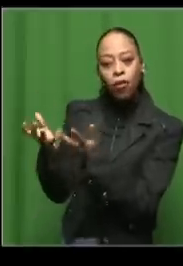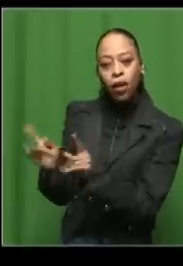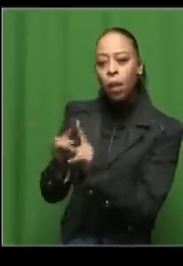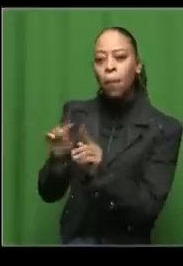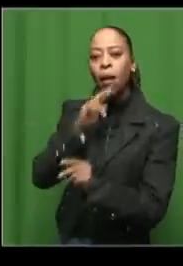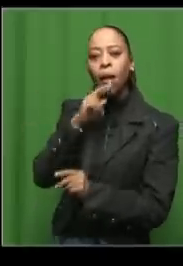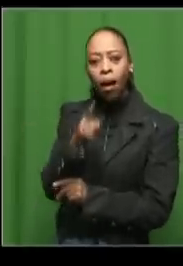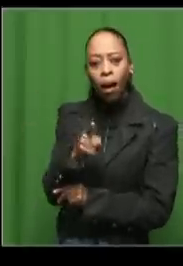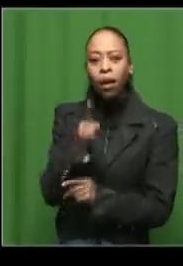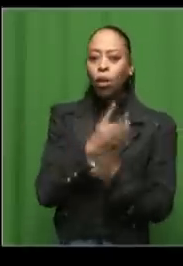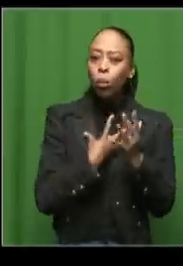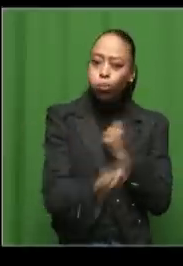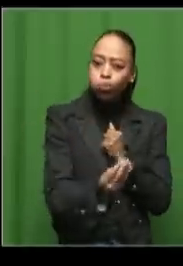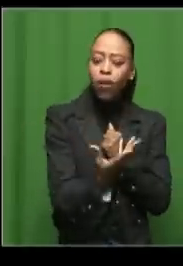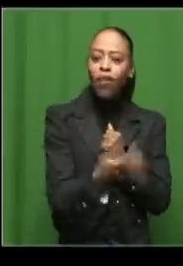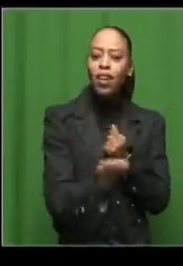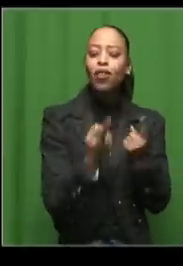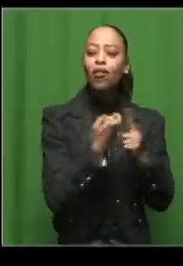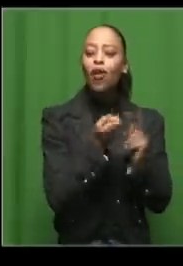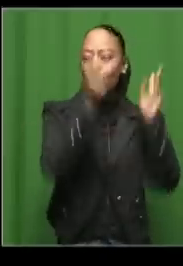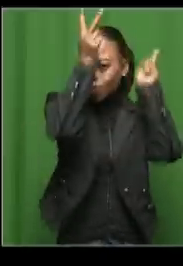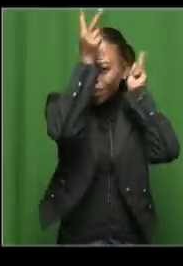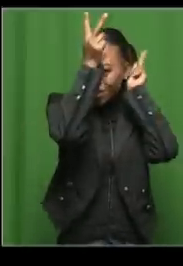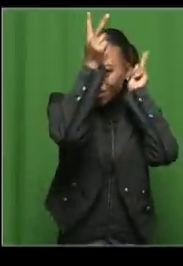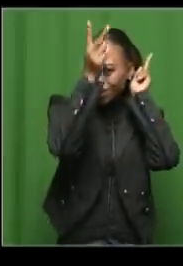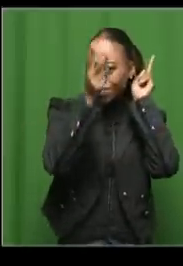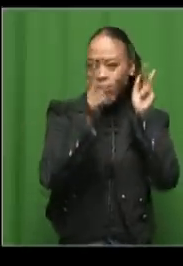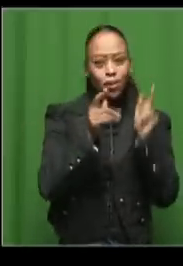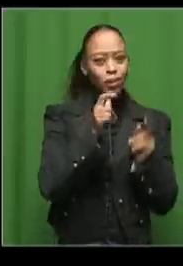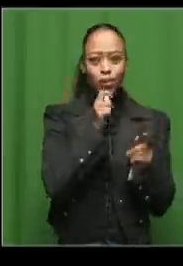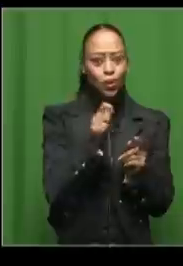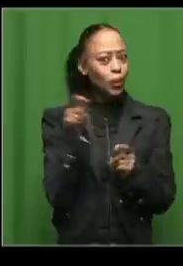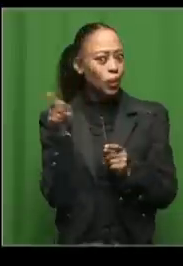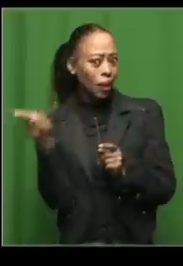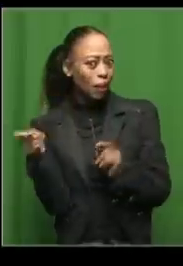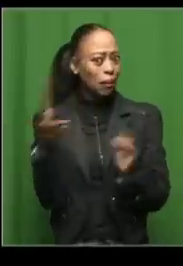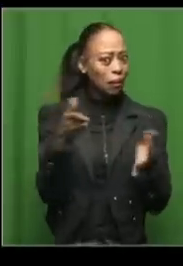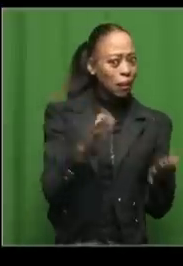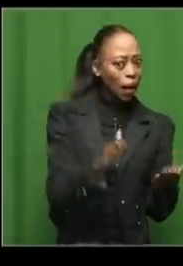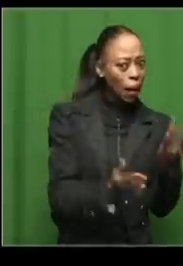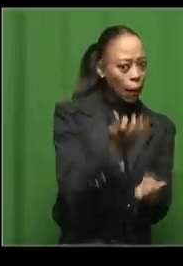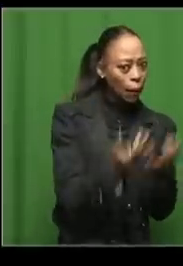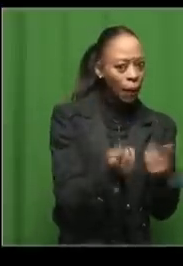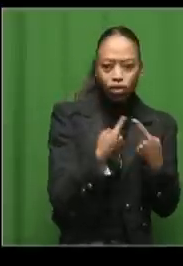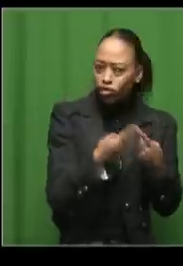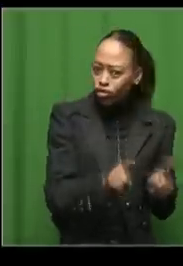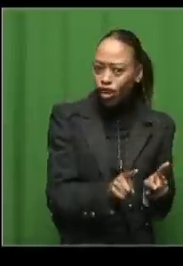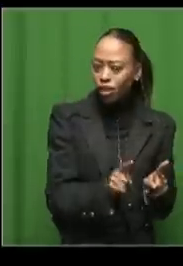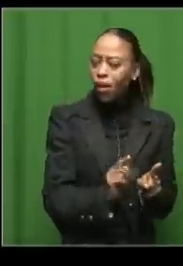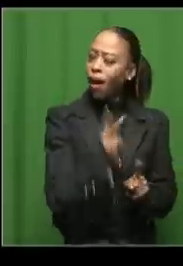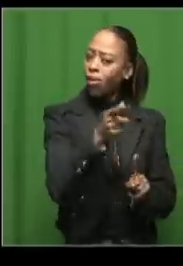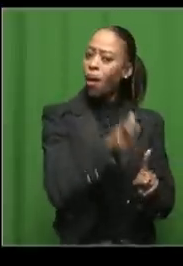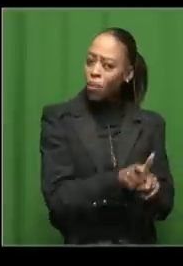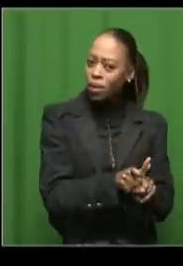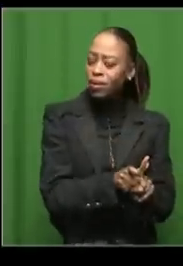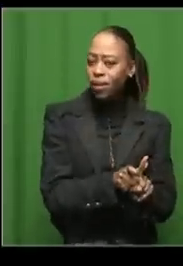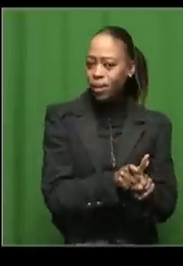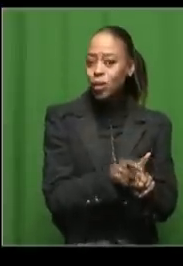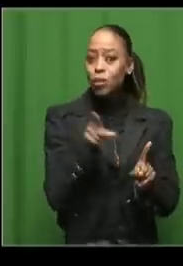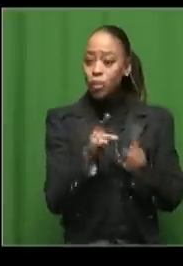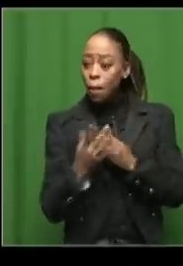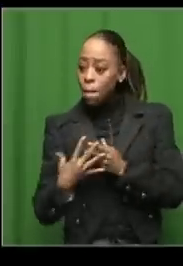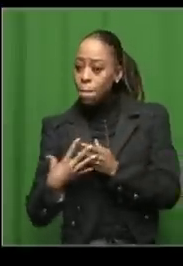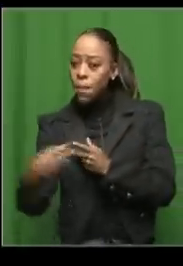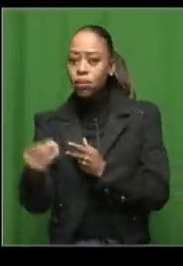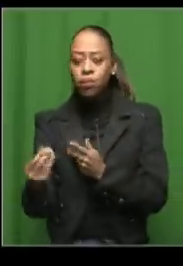this was an escape. Definitely was not him that was burnt in that fire during, you know, a few